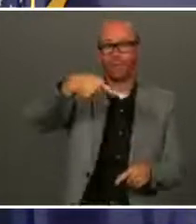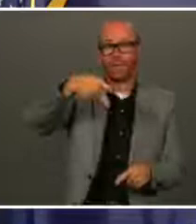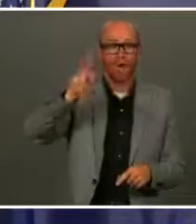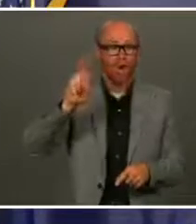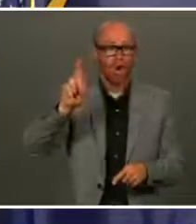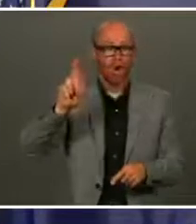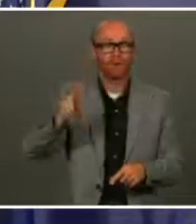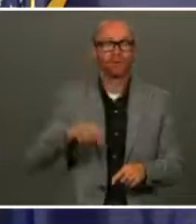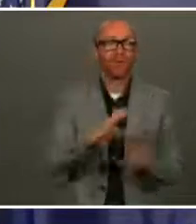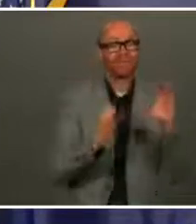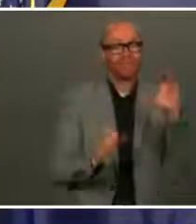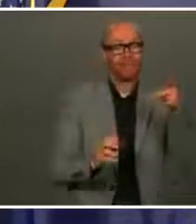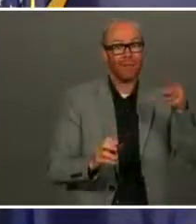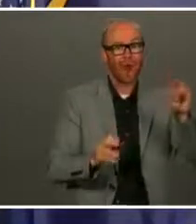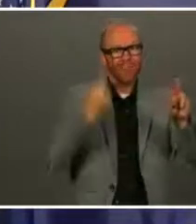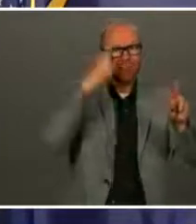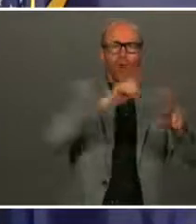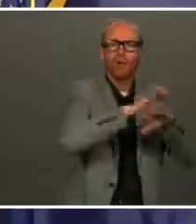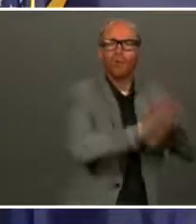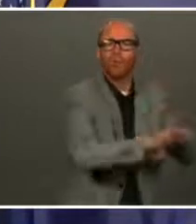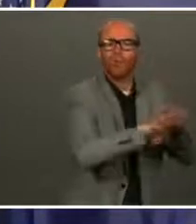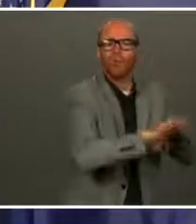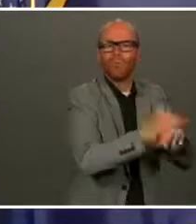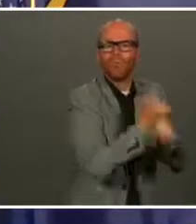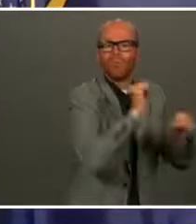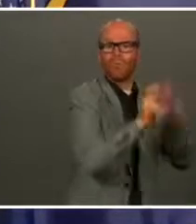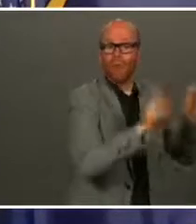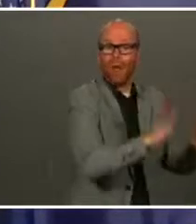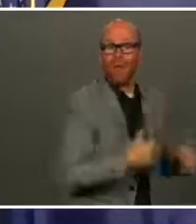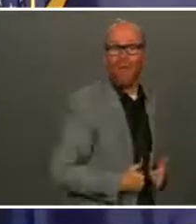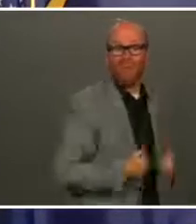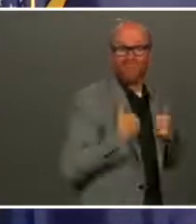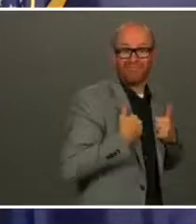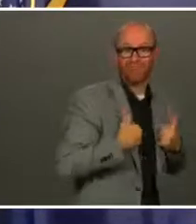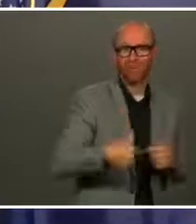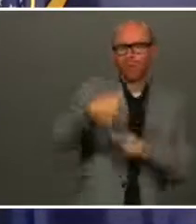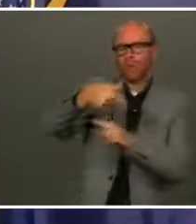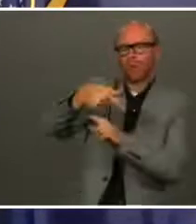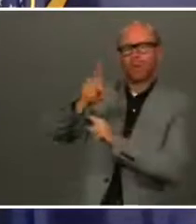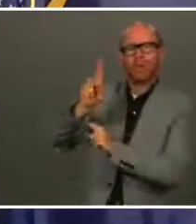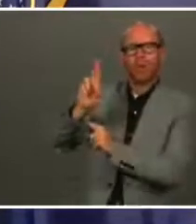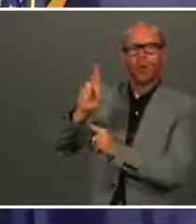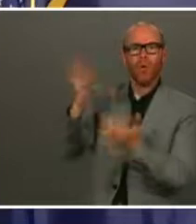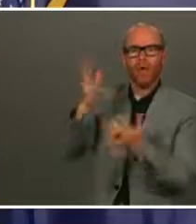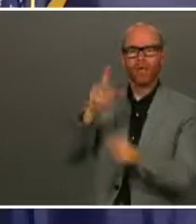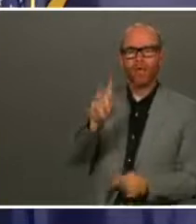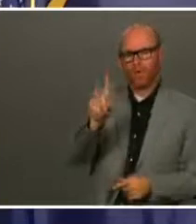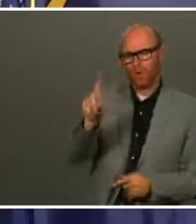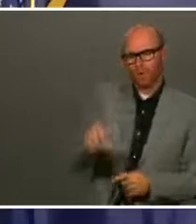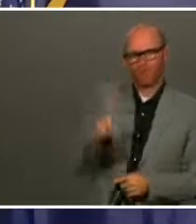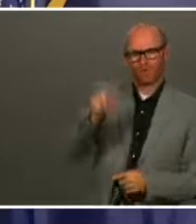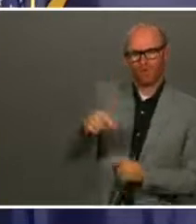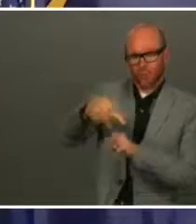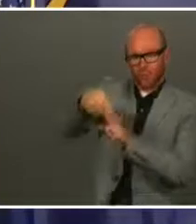for saving a physical life. QPR is how we save someone who's in crisis. So the first is question. That's the Q.